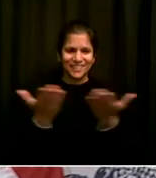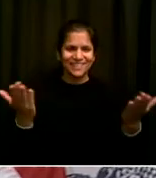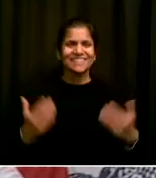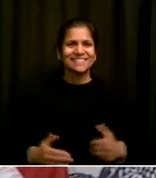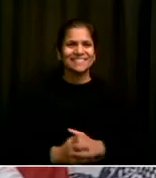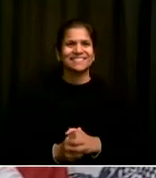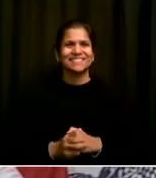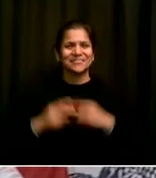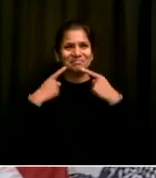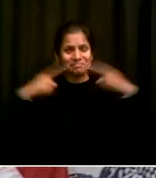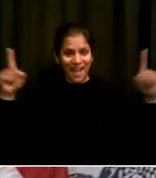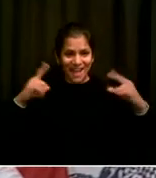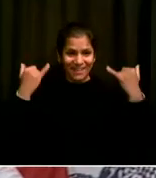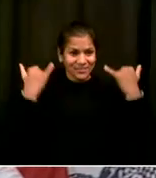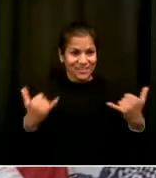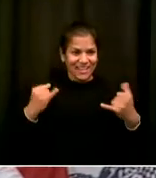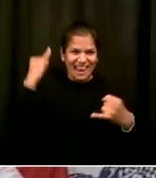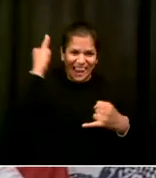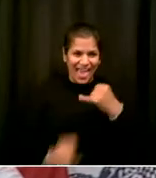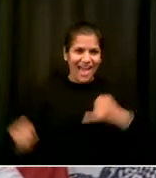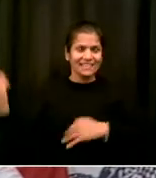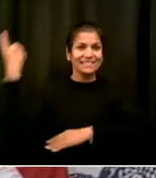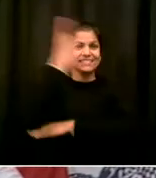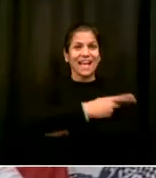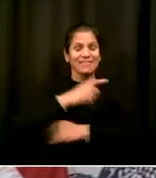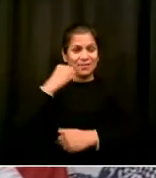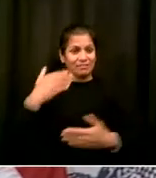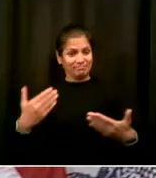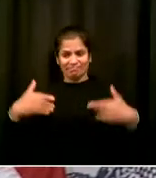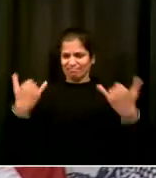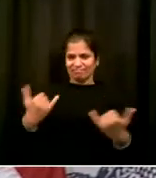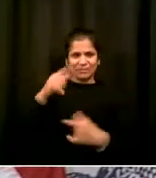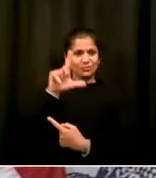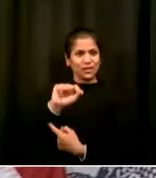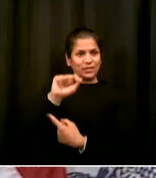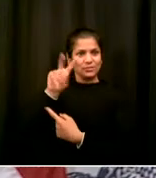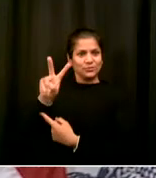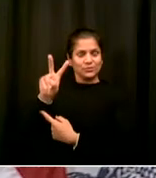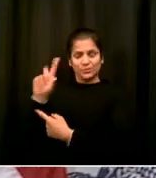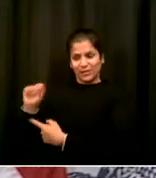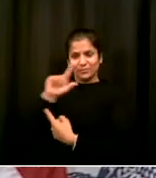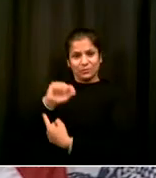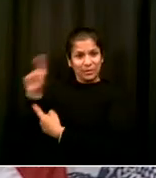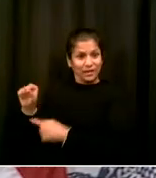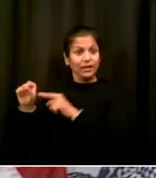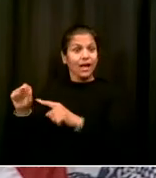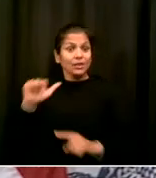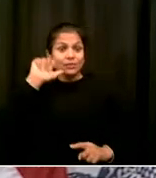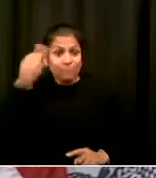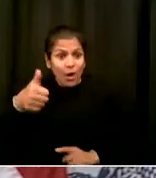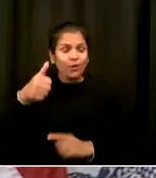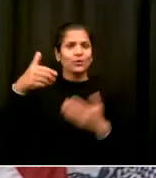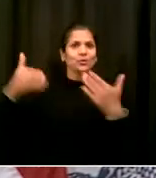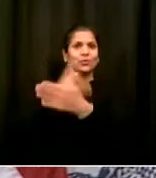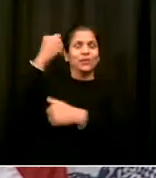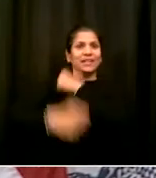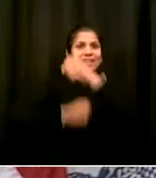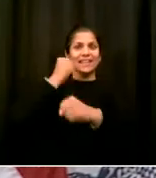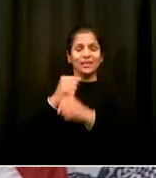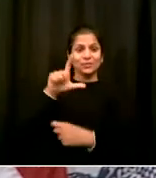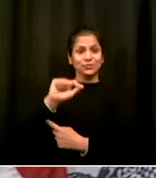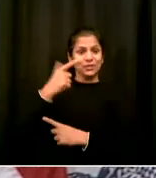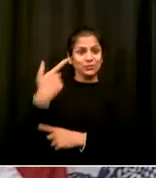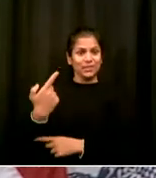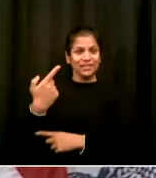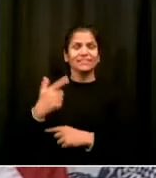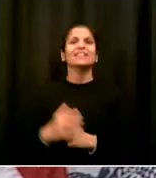It will be 2021. I could not be happier. I bet a lot of you feel the same way. We are so ready to